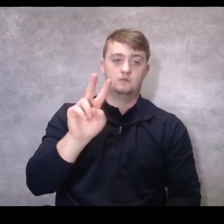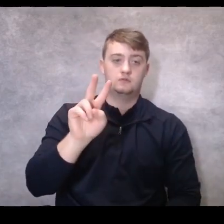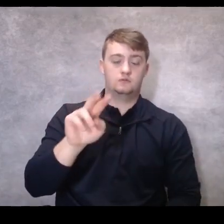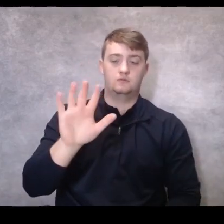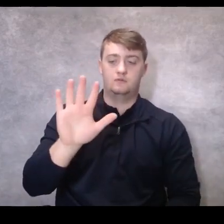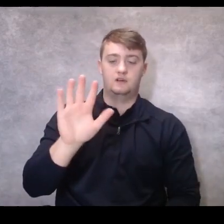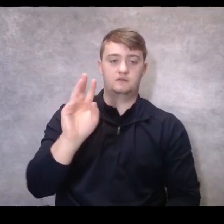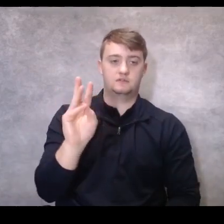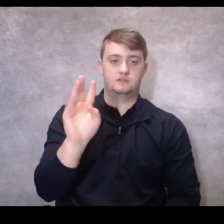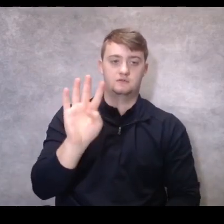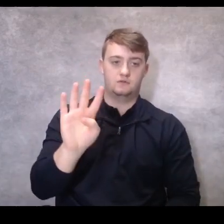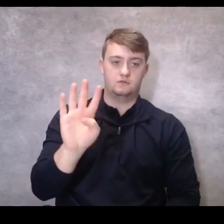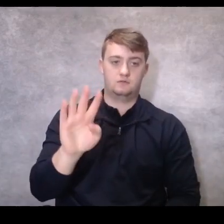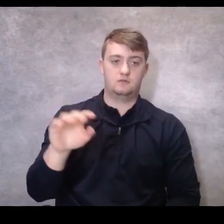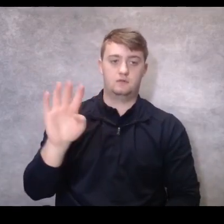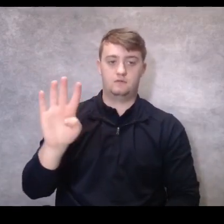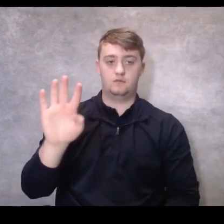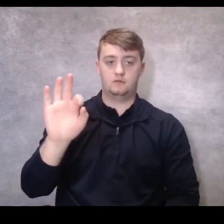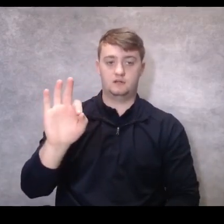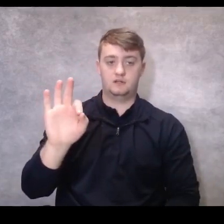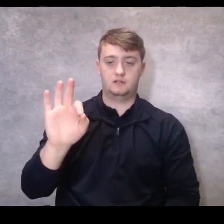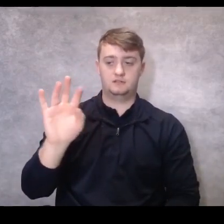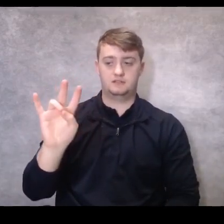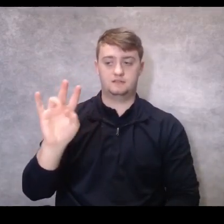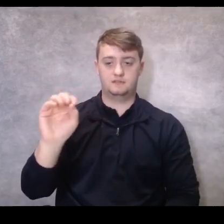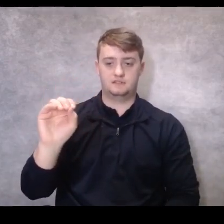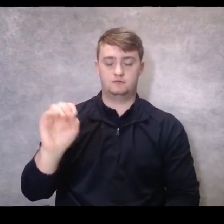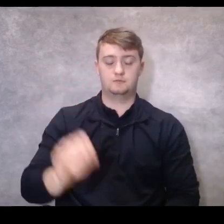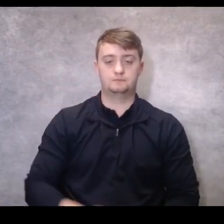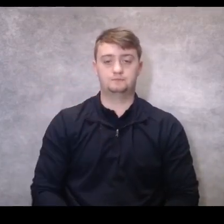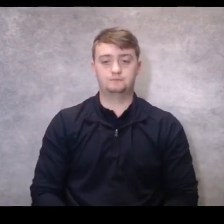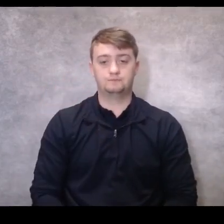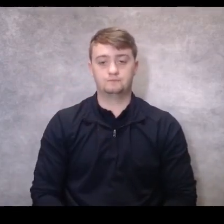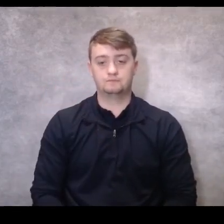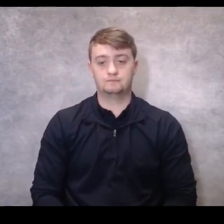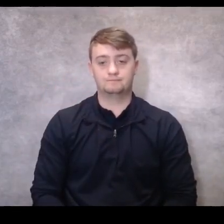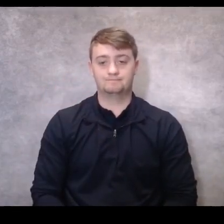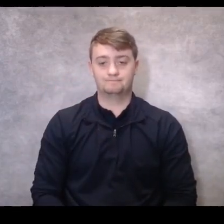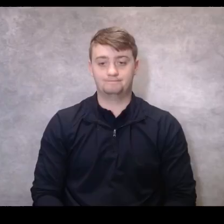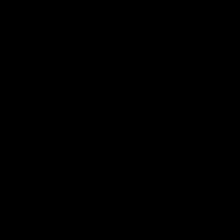502-564-4970.